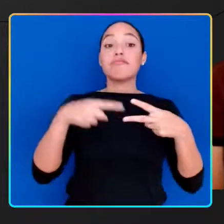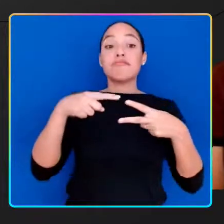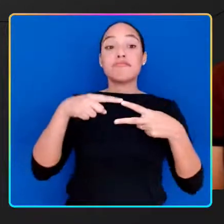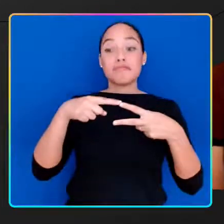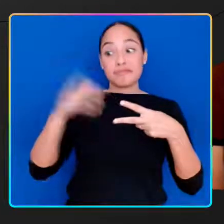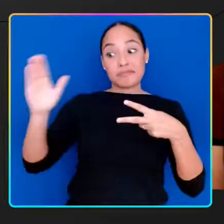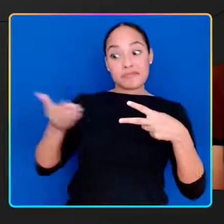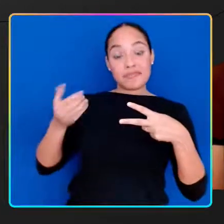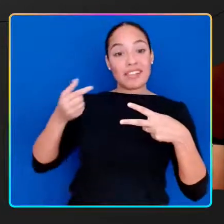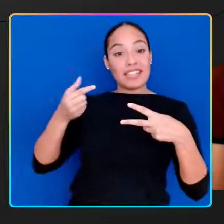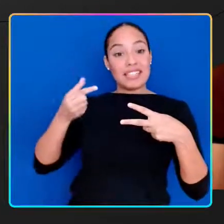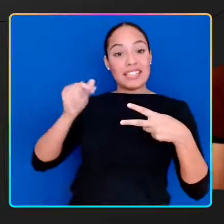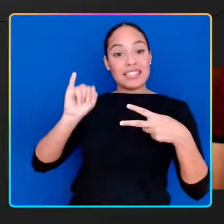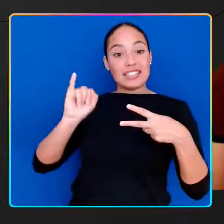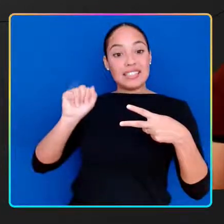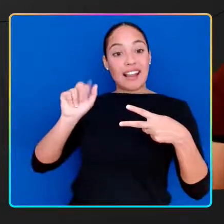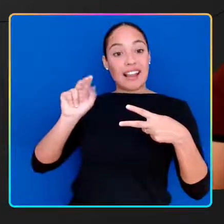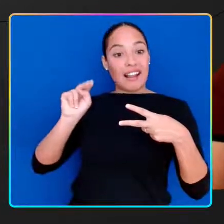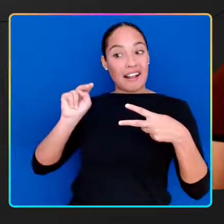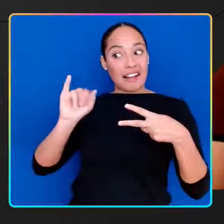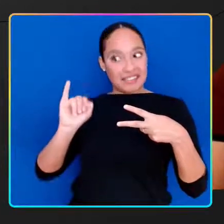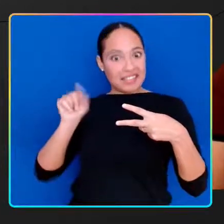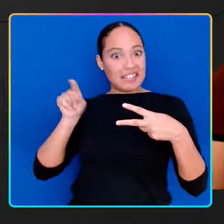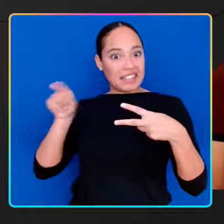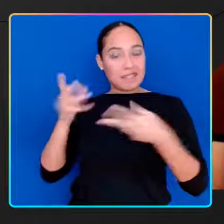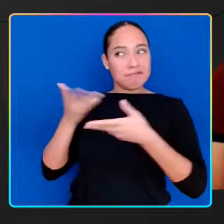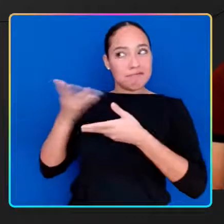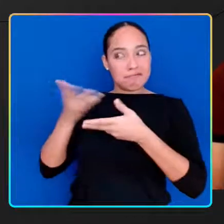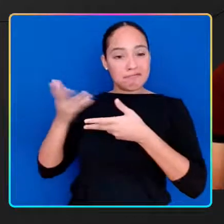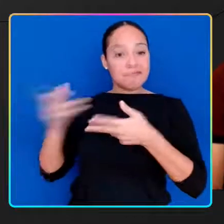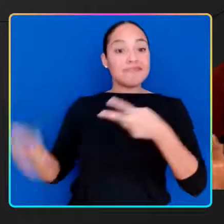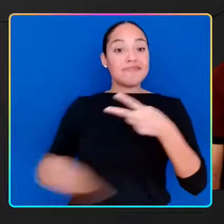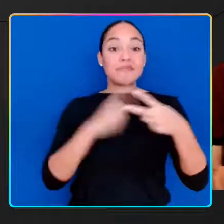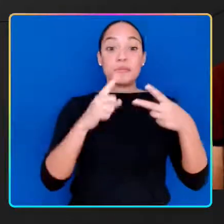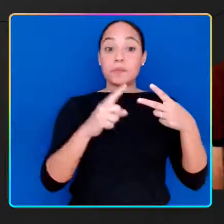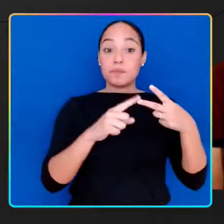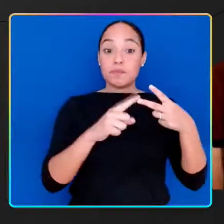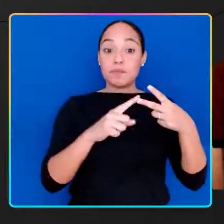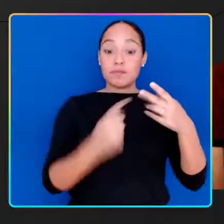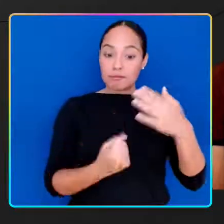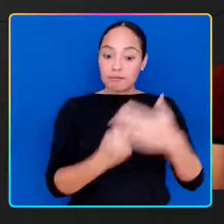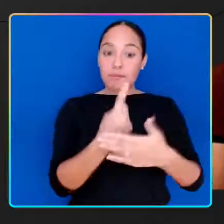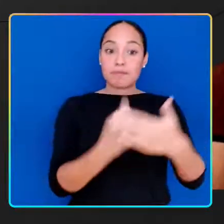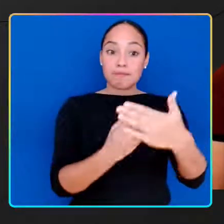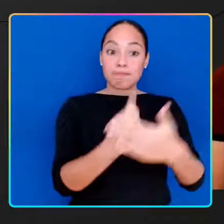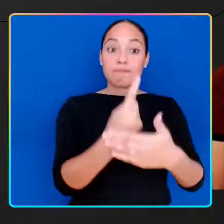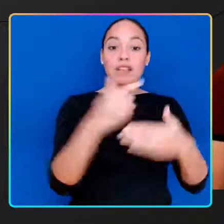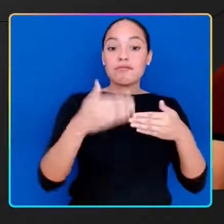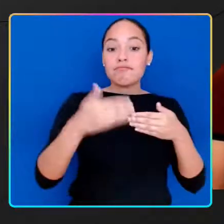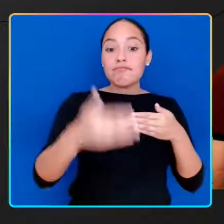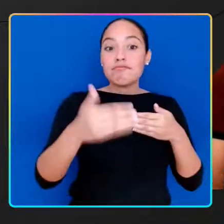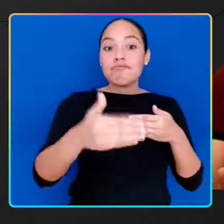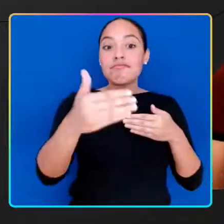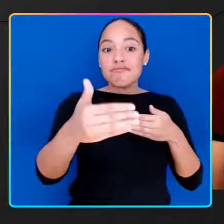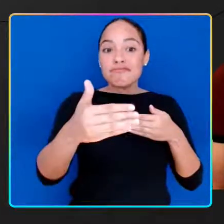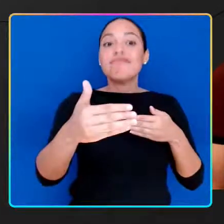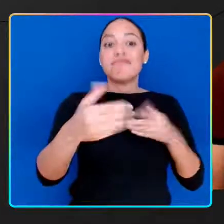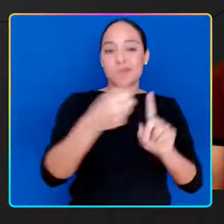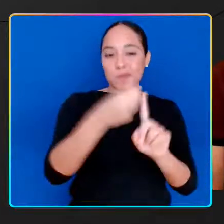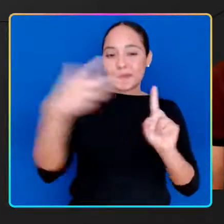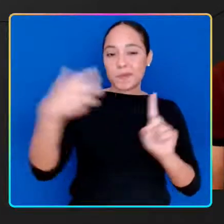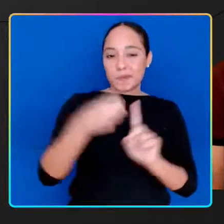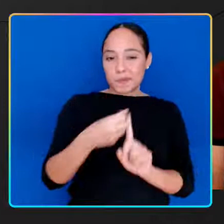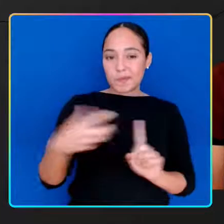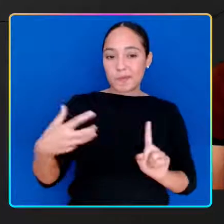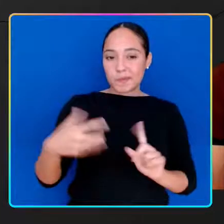about some cool upcoming events. And as always, all the links and all the